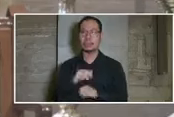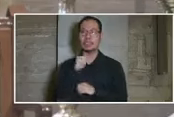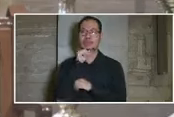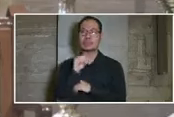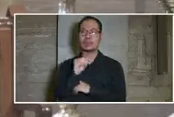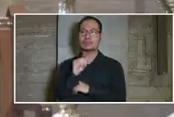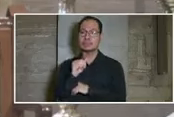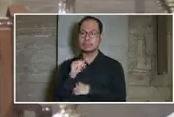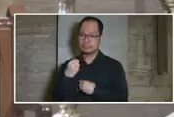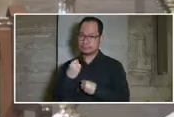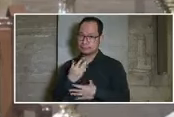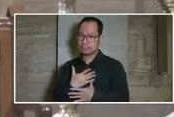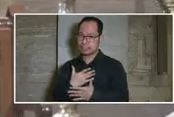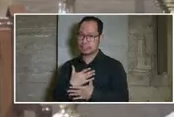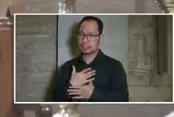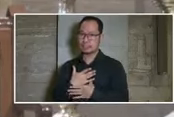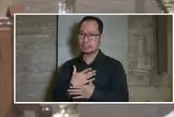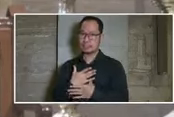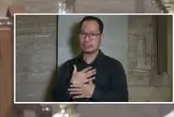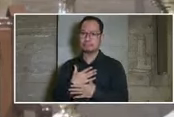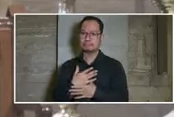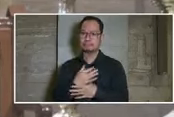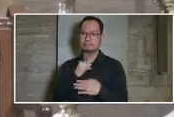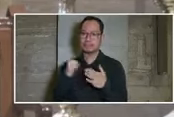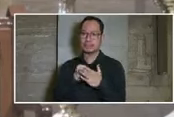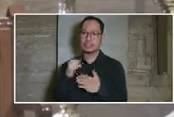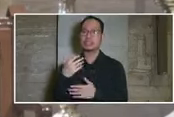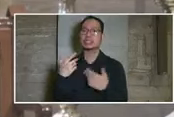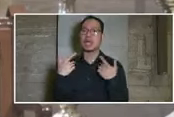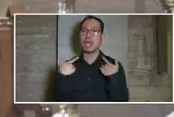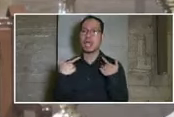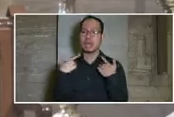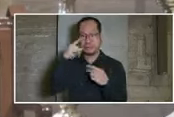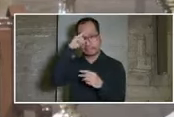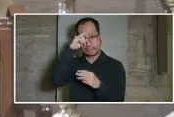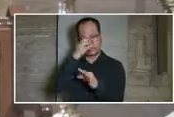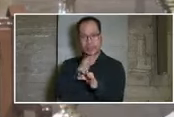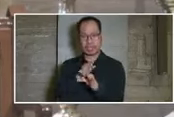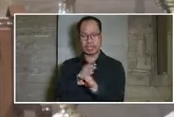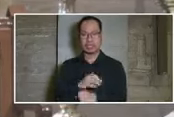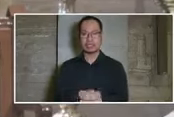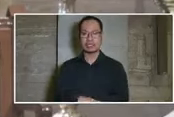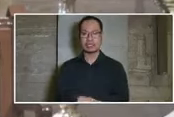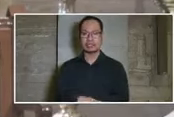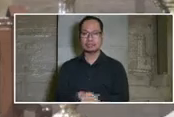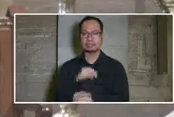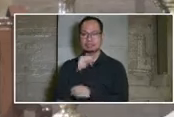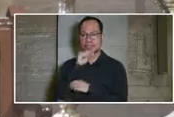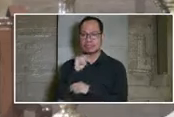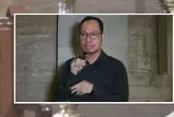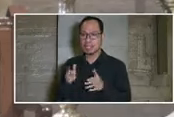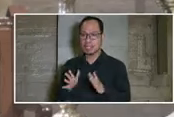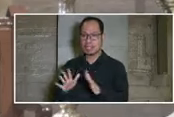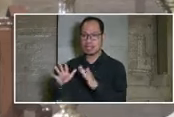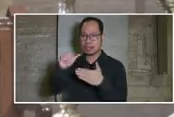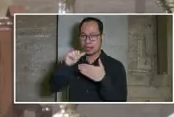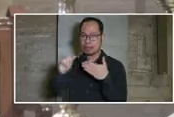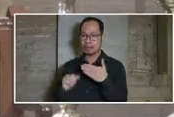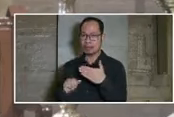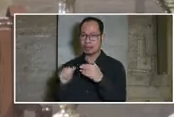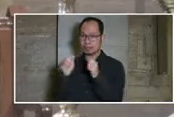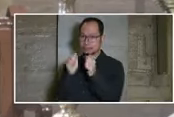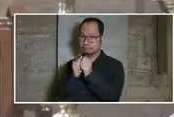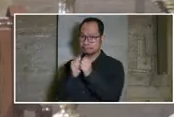be afraid, just have faith." He did not allow anyone to accompany